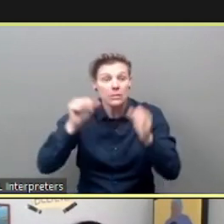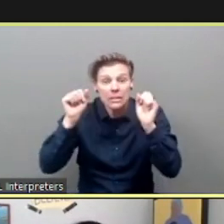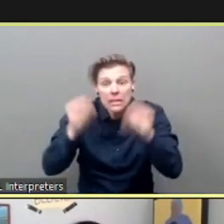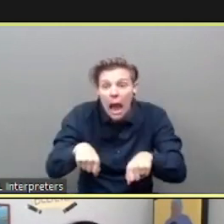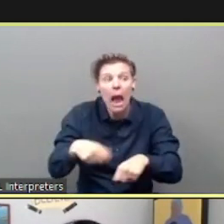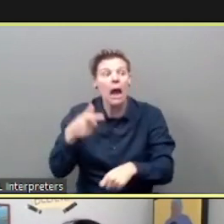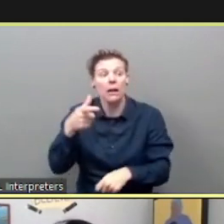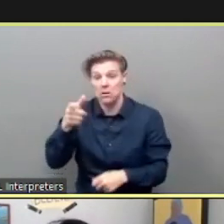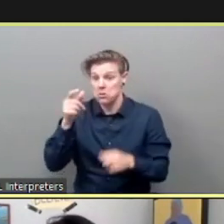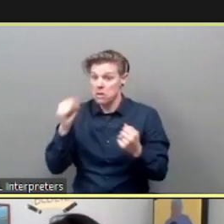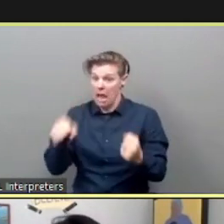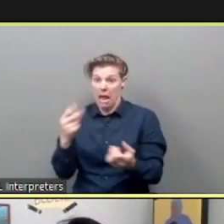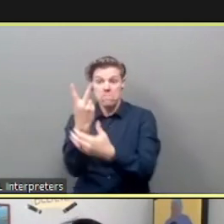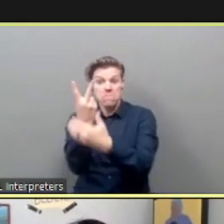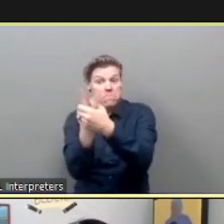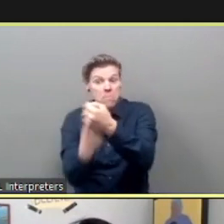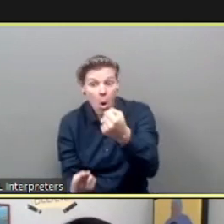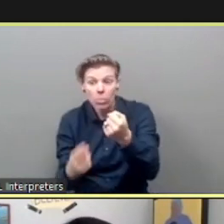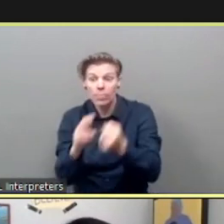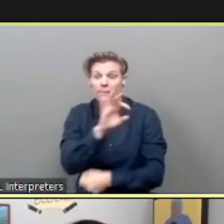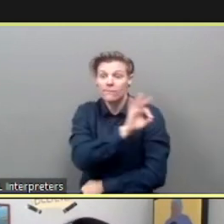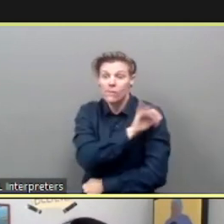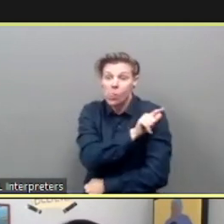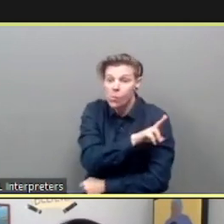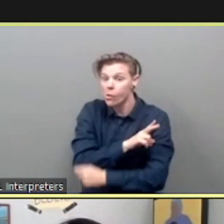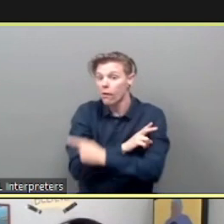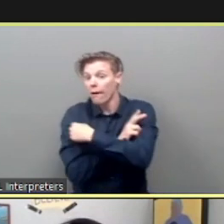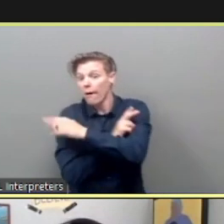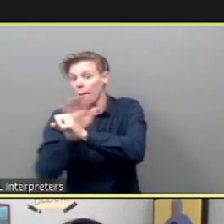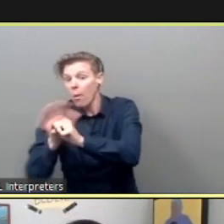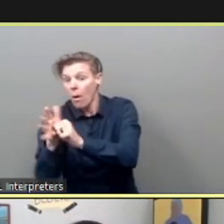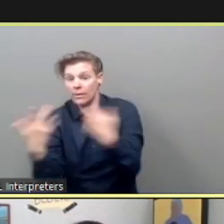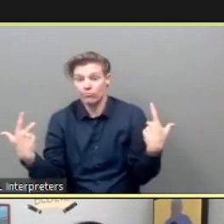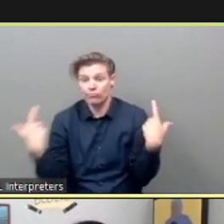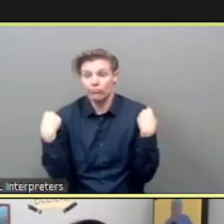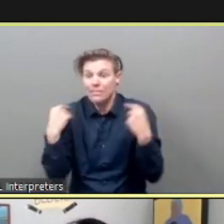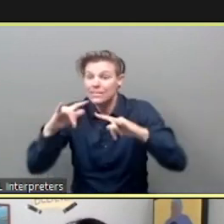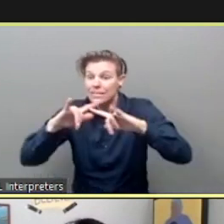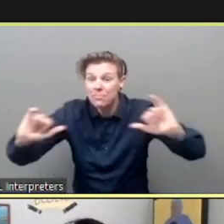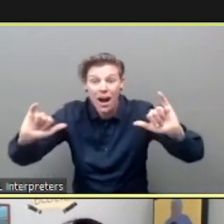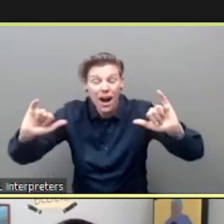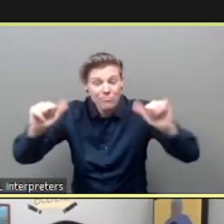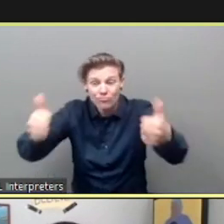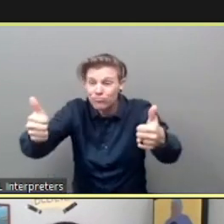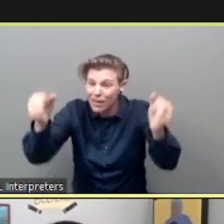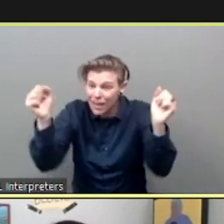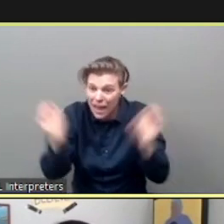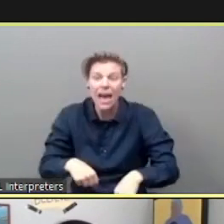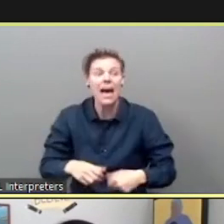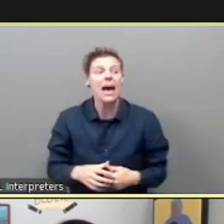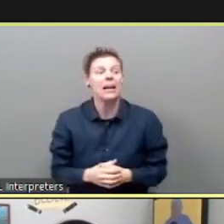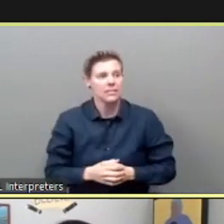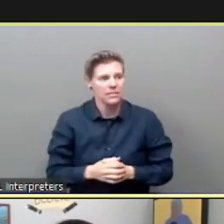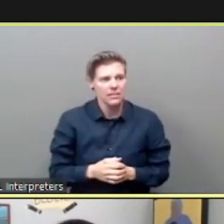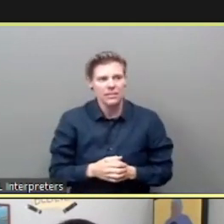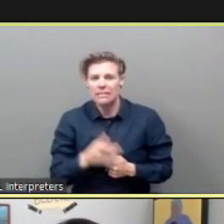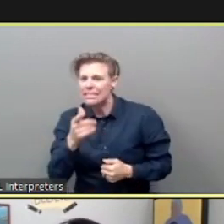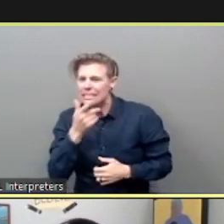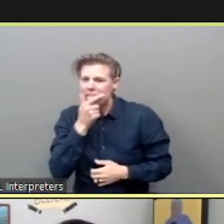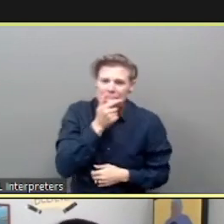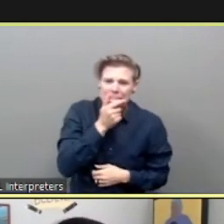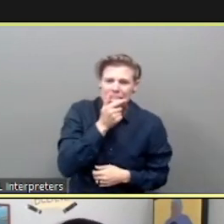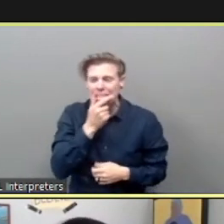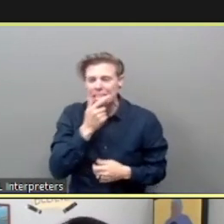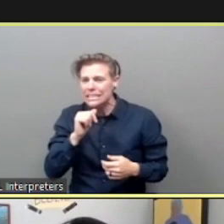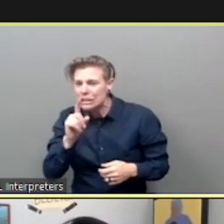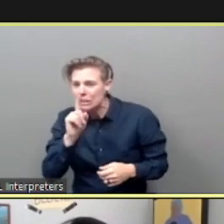And talk to your provider if you do have questions about the vaccine or eligibility for a booster dose. We're just